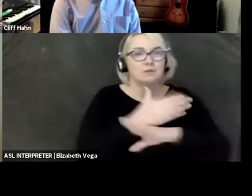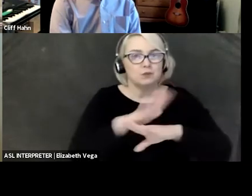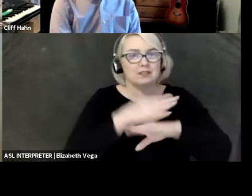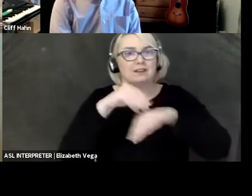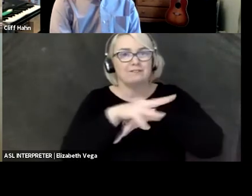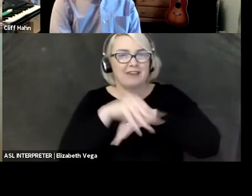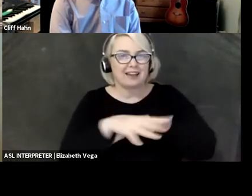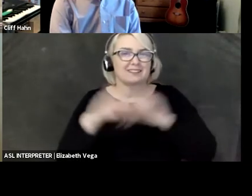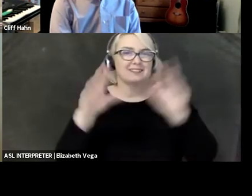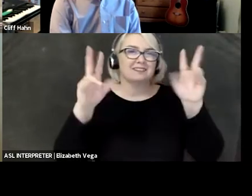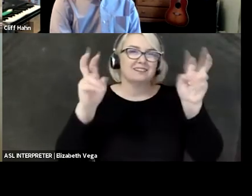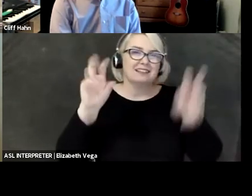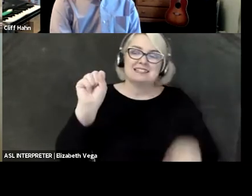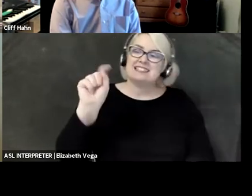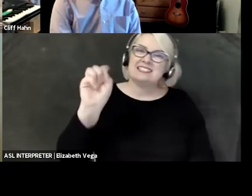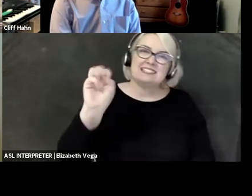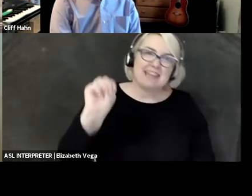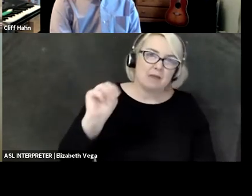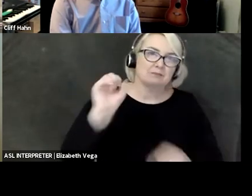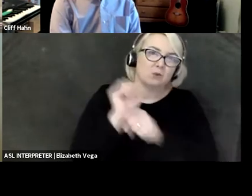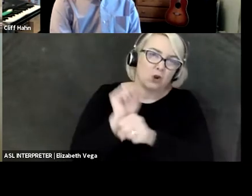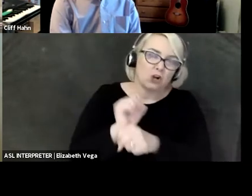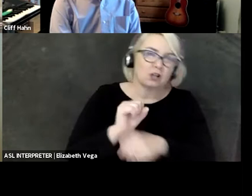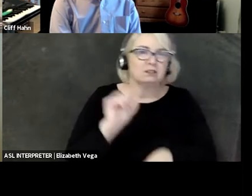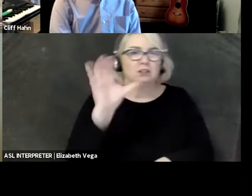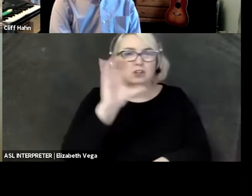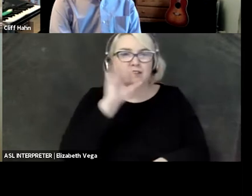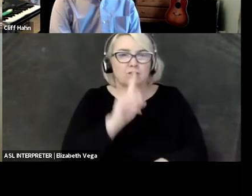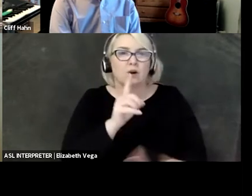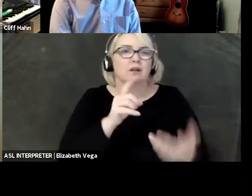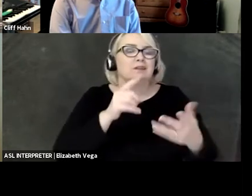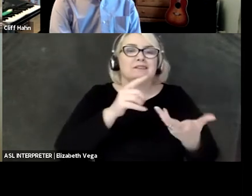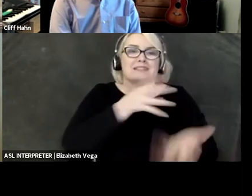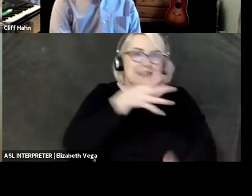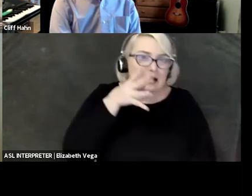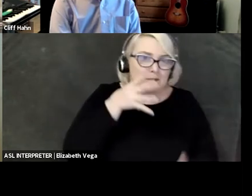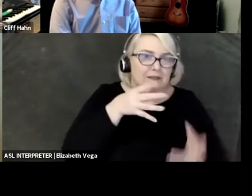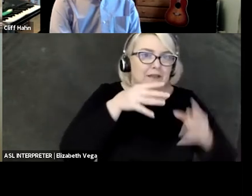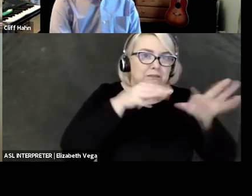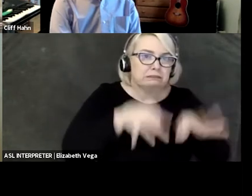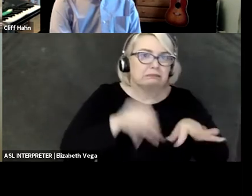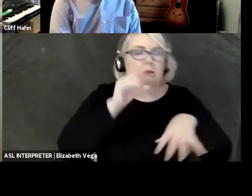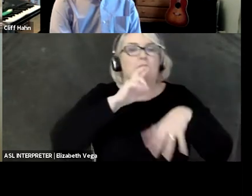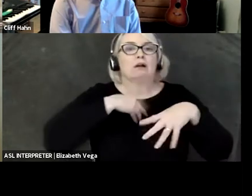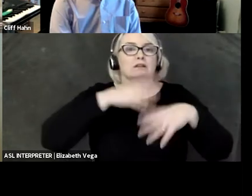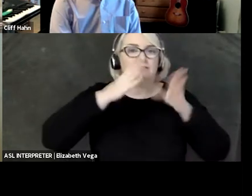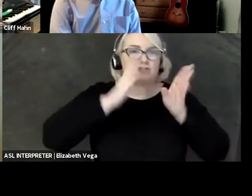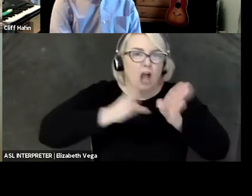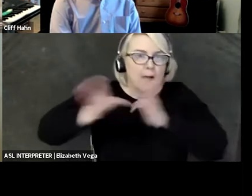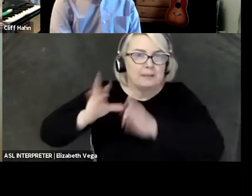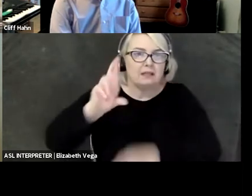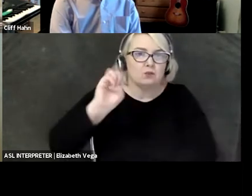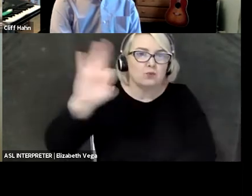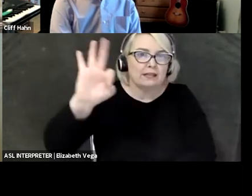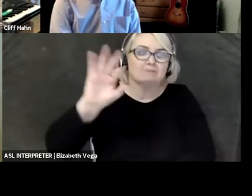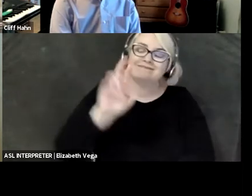watching for sloppy edits, you know, choppy reel breaks, whatever the case may be. We're looking for digital hits. We're looking for anything that could be